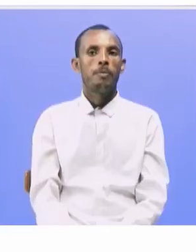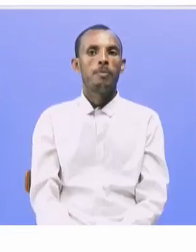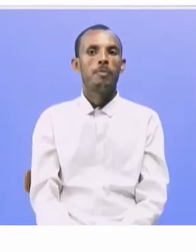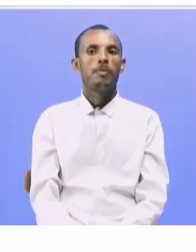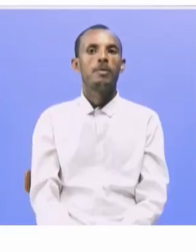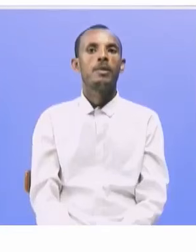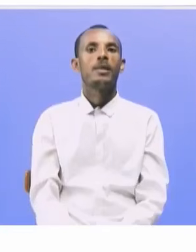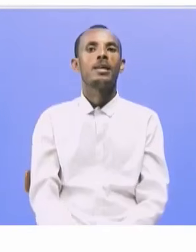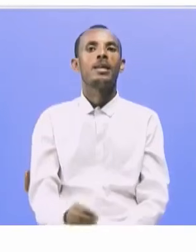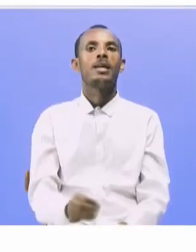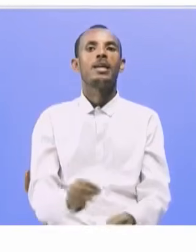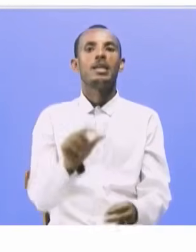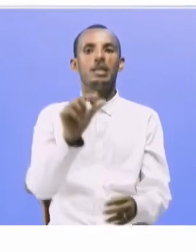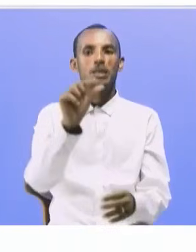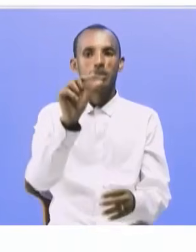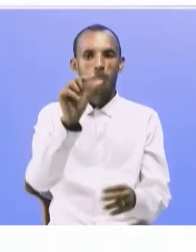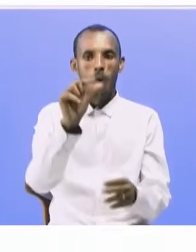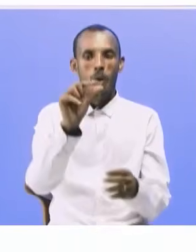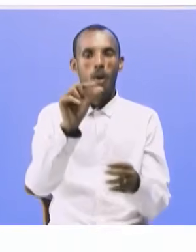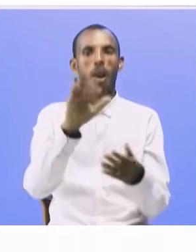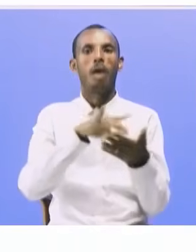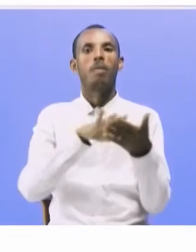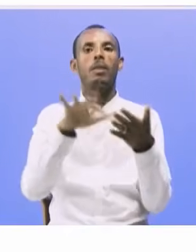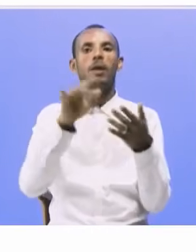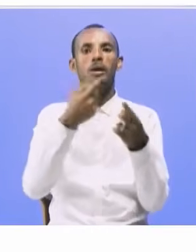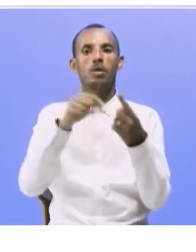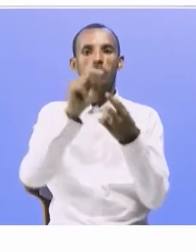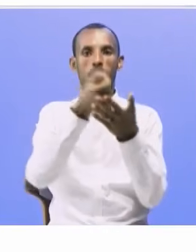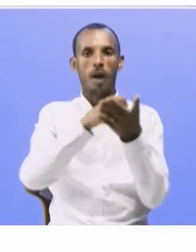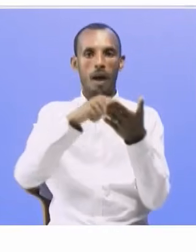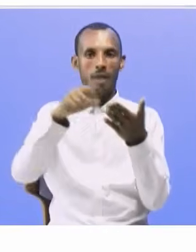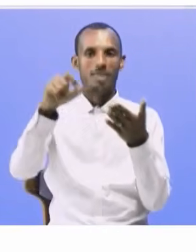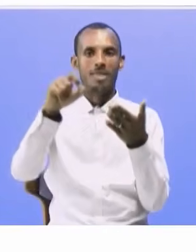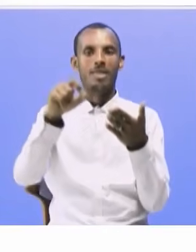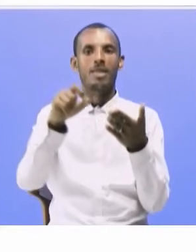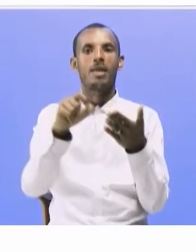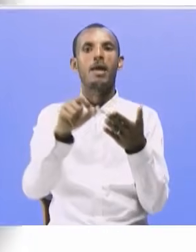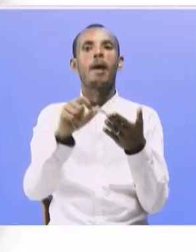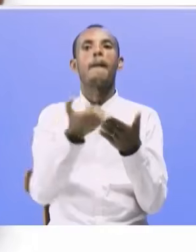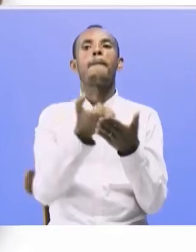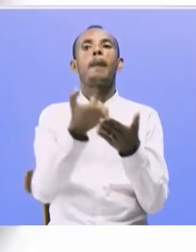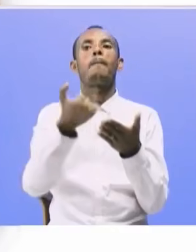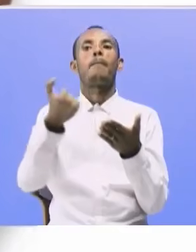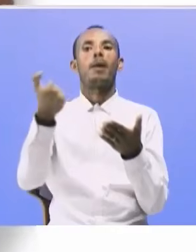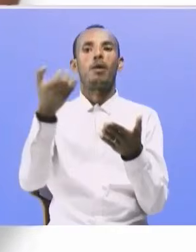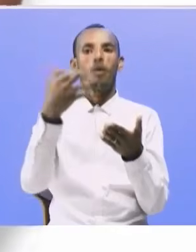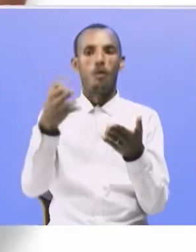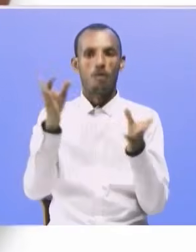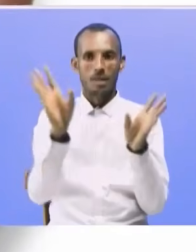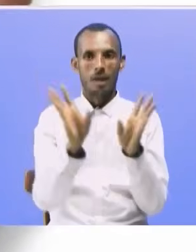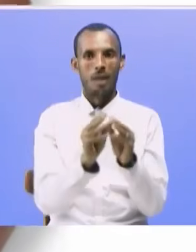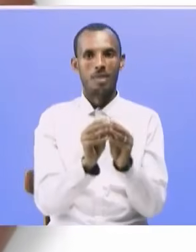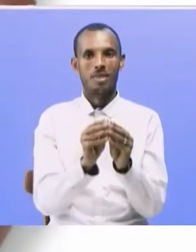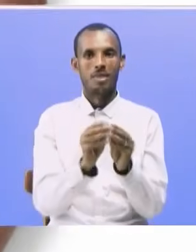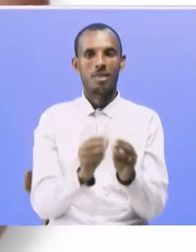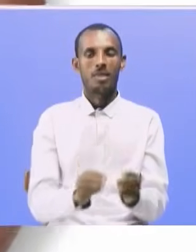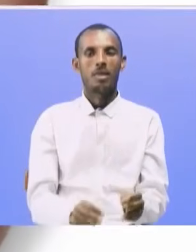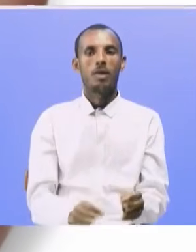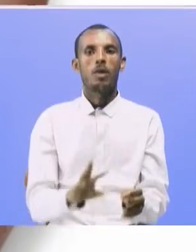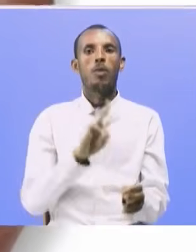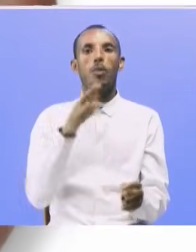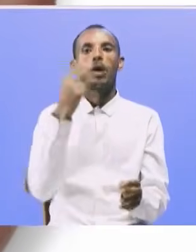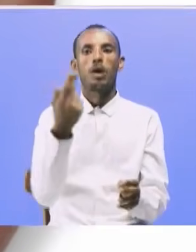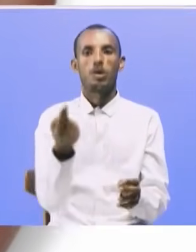a small letters to write the member of the sets, and we